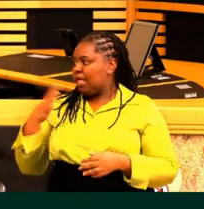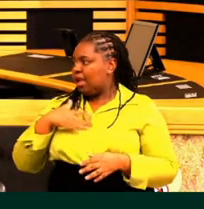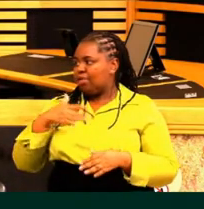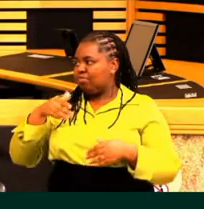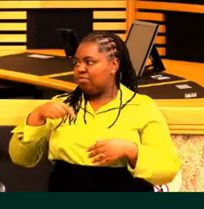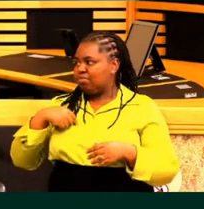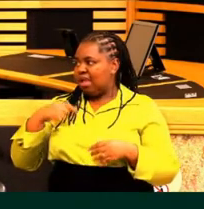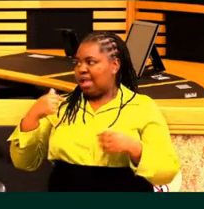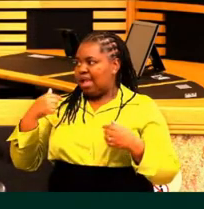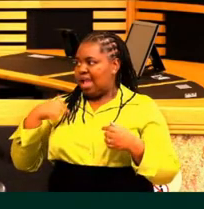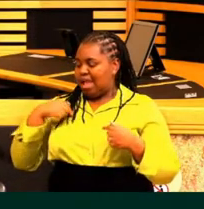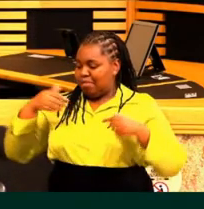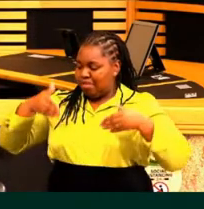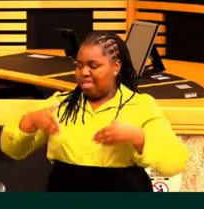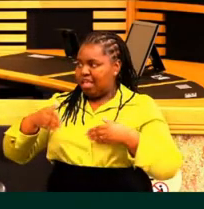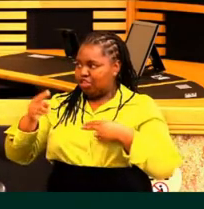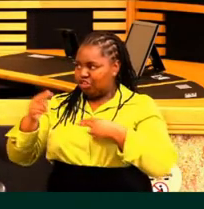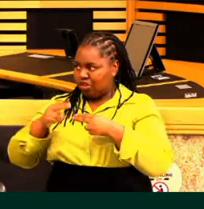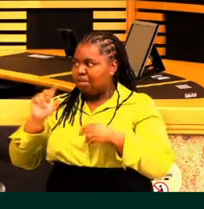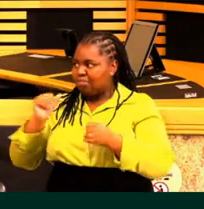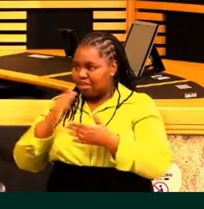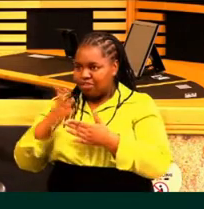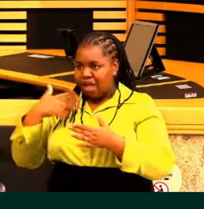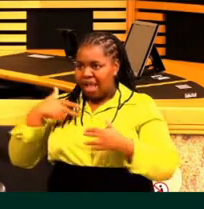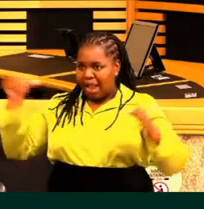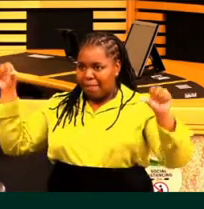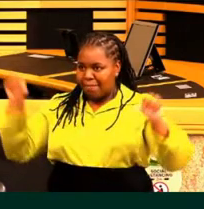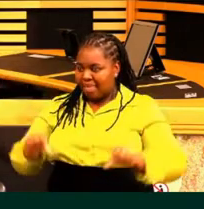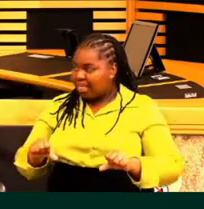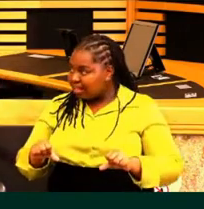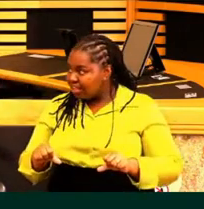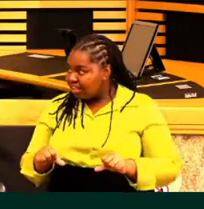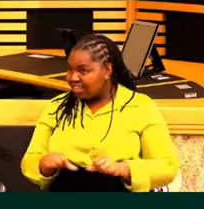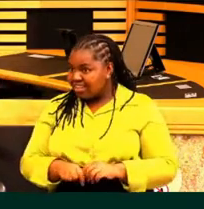if that's why you must make sure that I come back isn't it